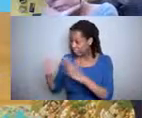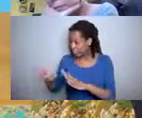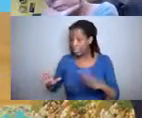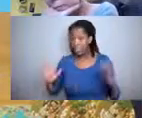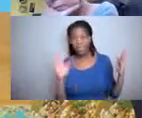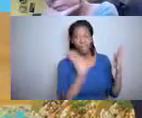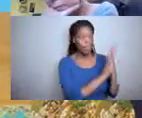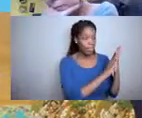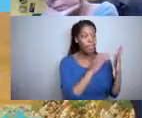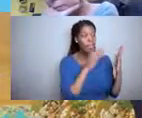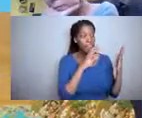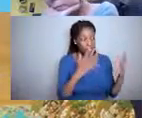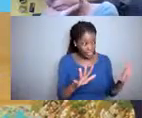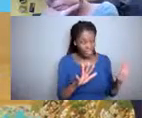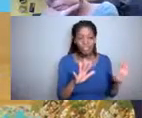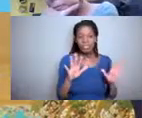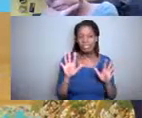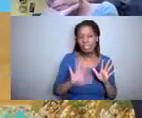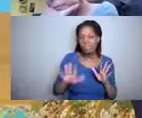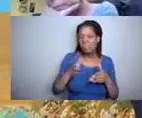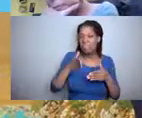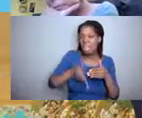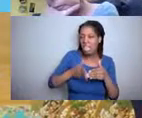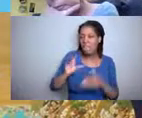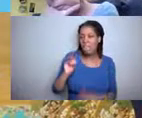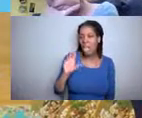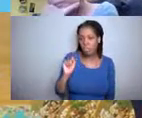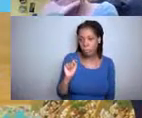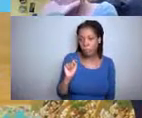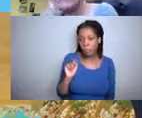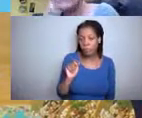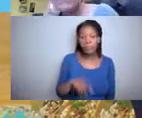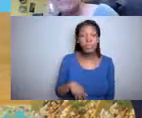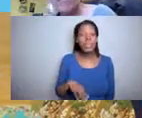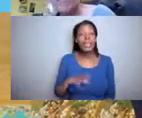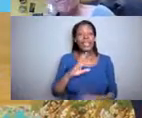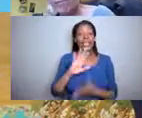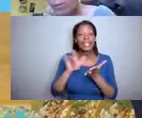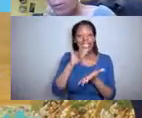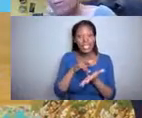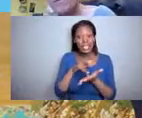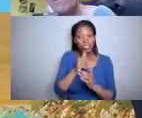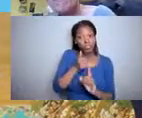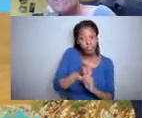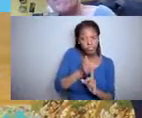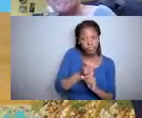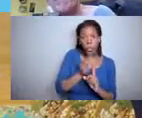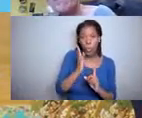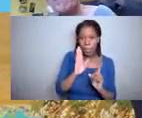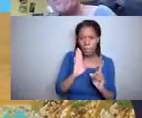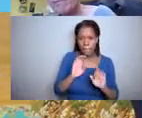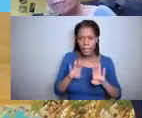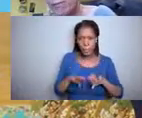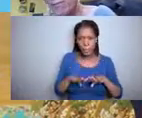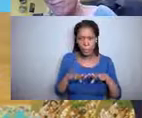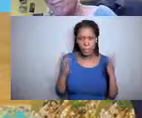end of um end october um the center will also be opening krista and lynn right in i know